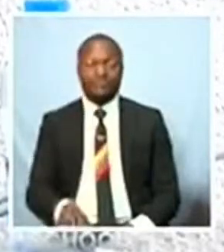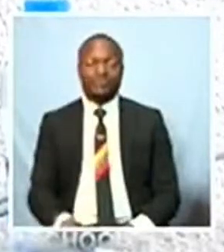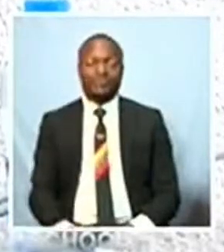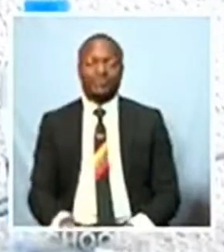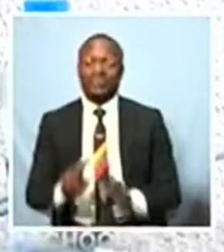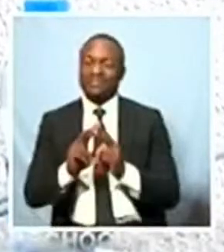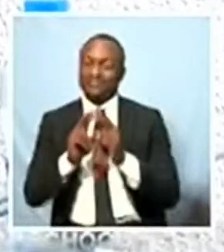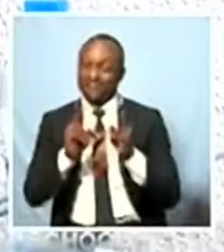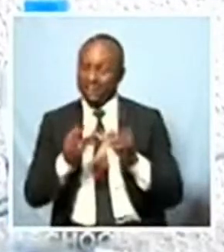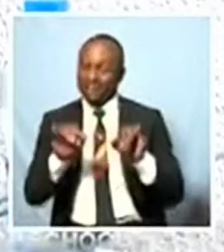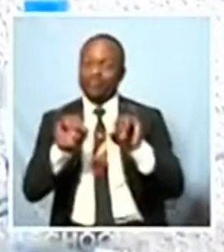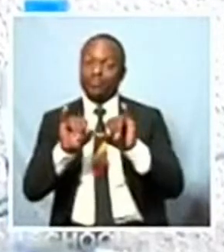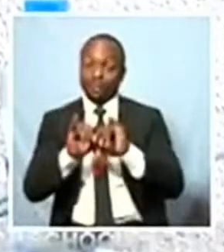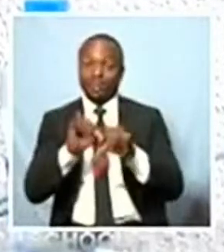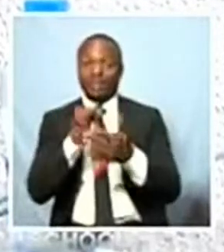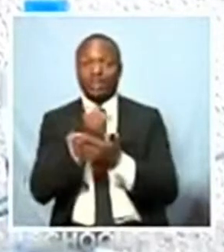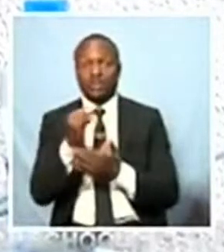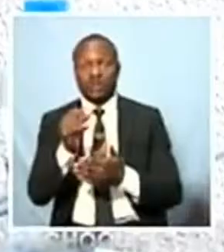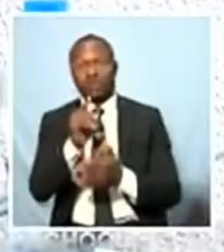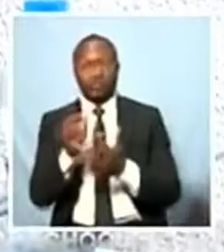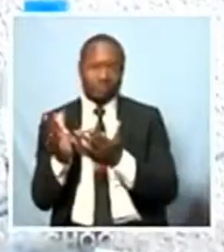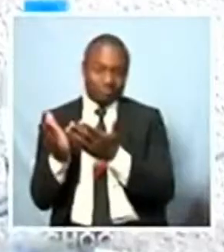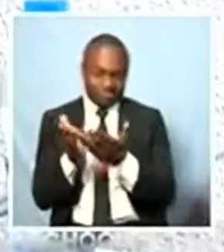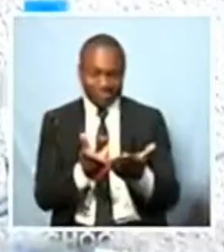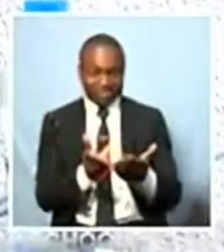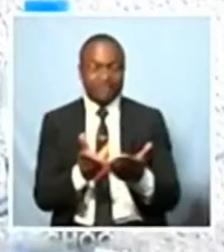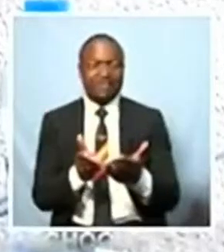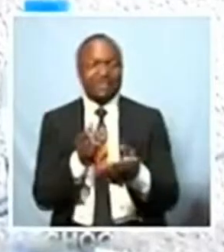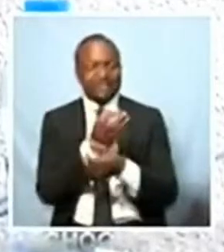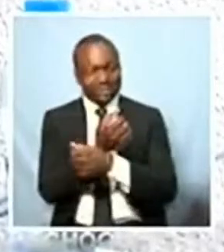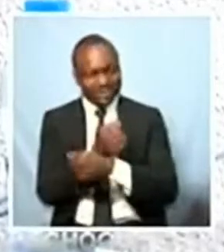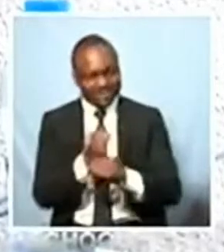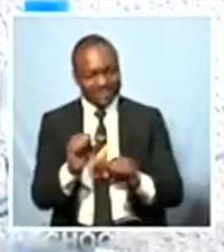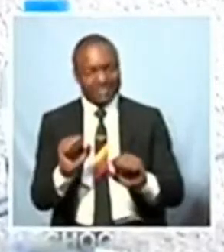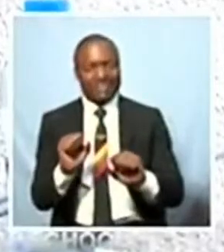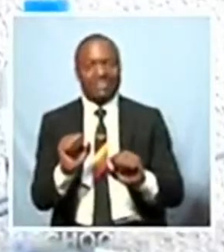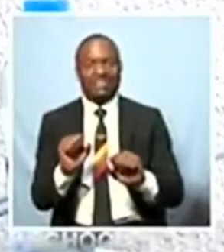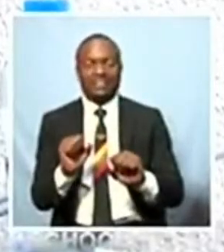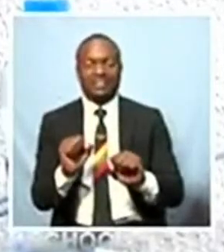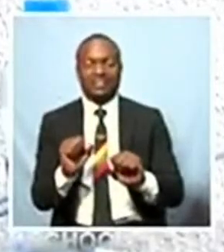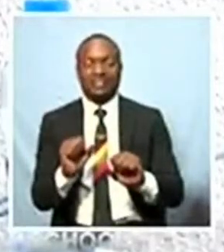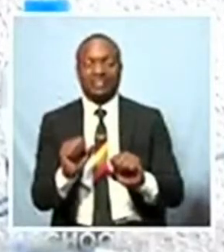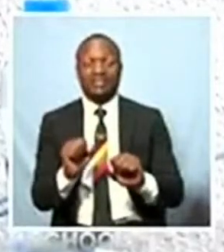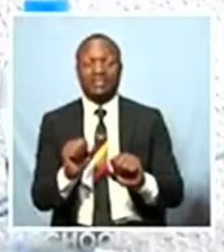Very important issues you have raised, and the solutions are multifaceted.